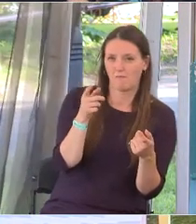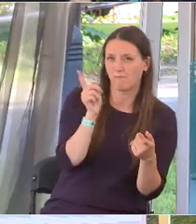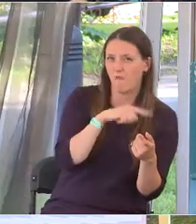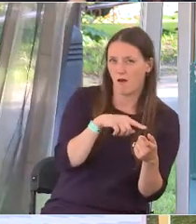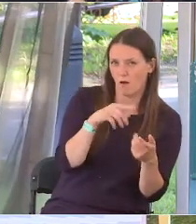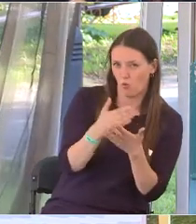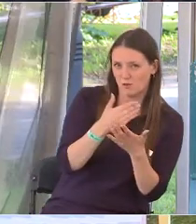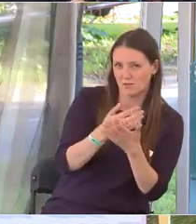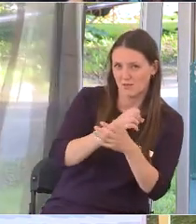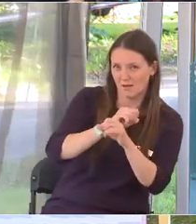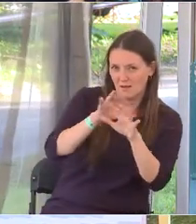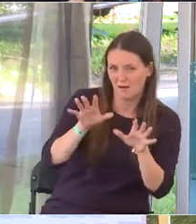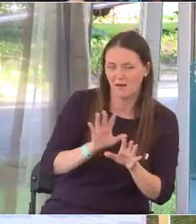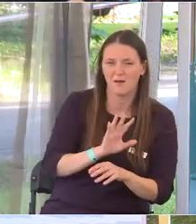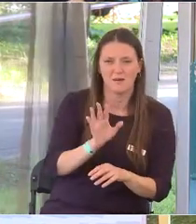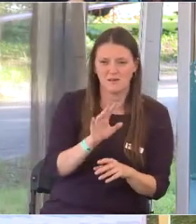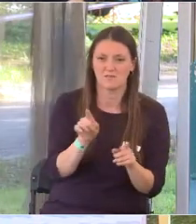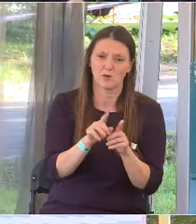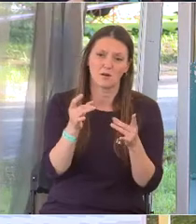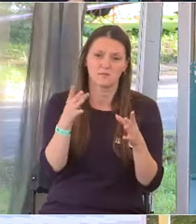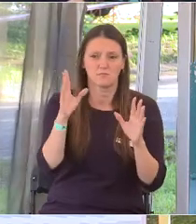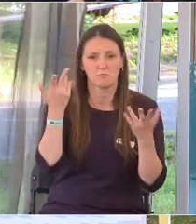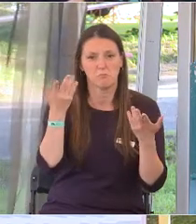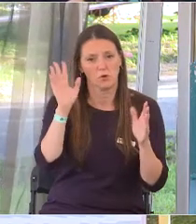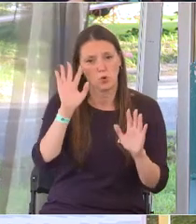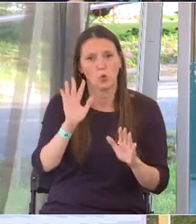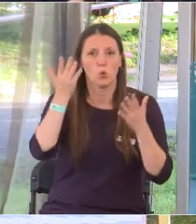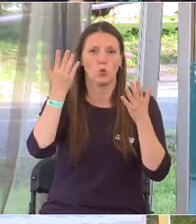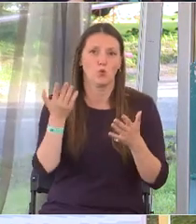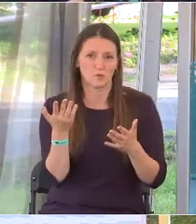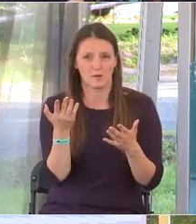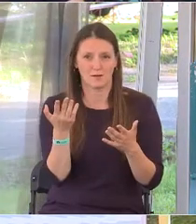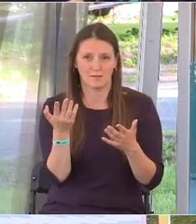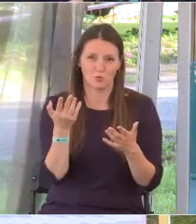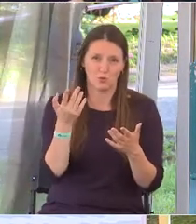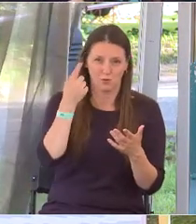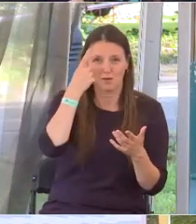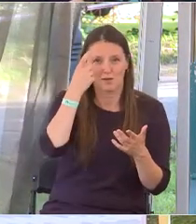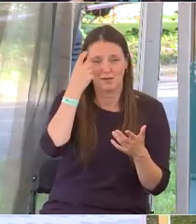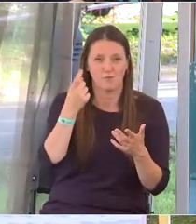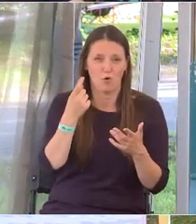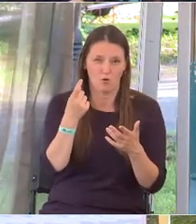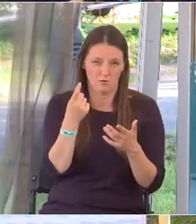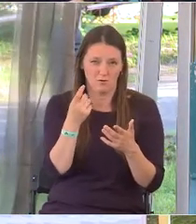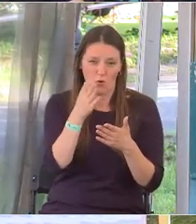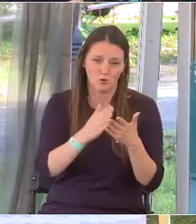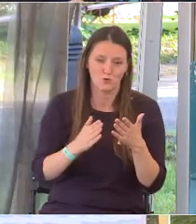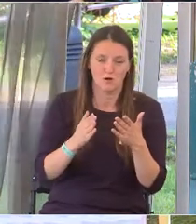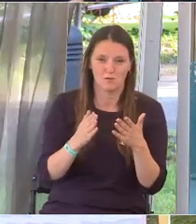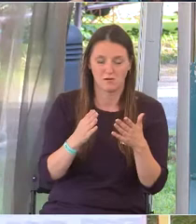only that, there's also random information wandering in internet space that people are putting